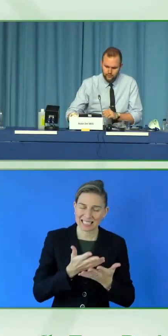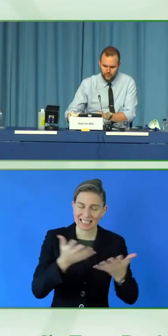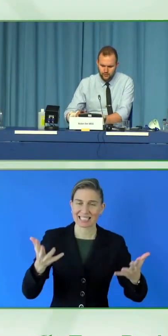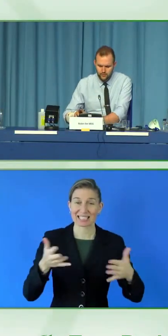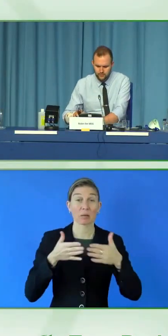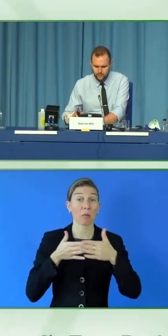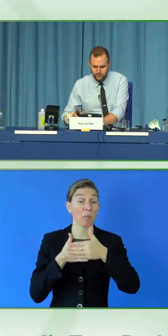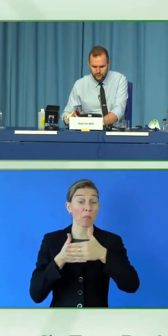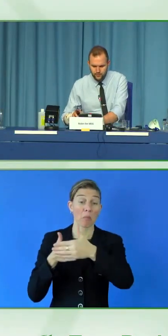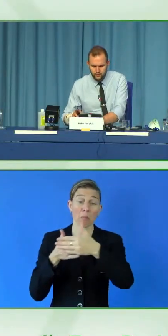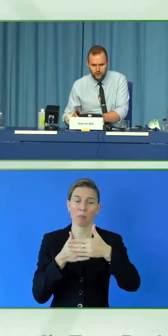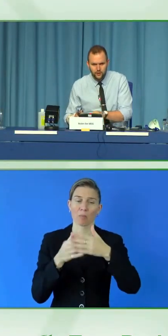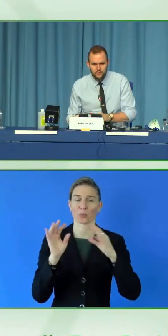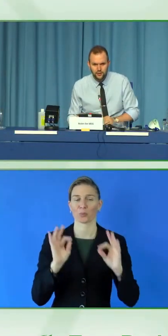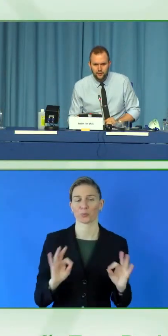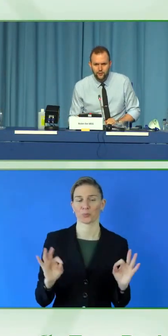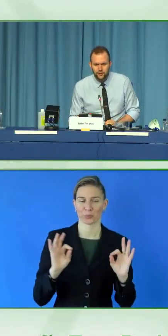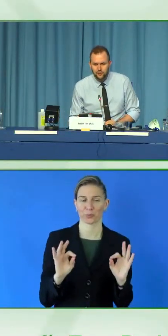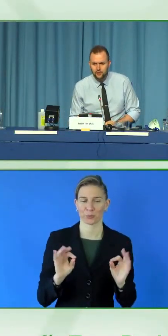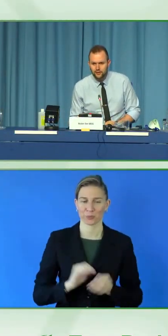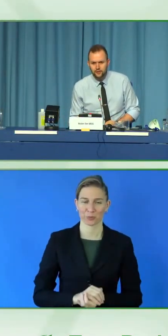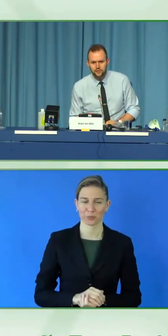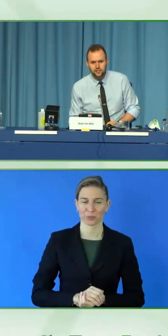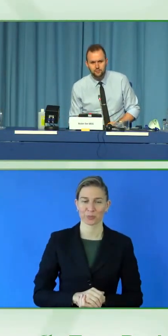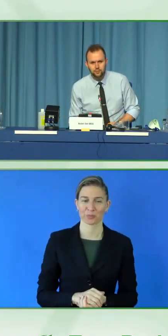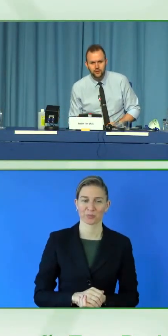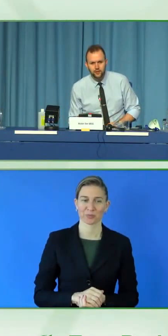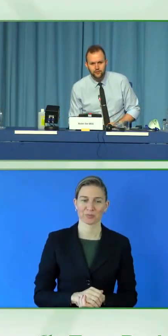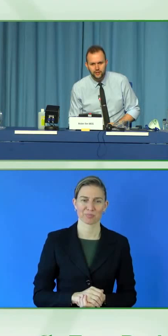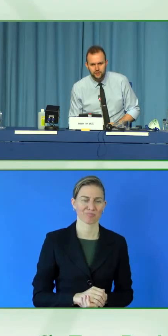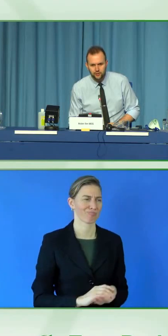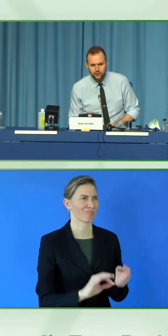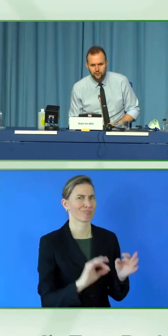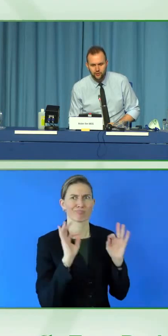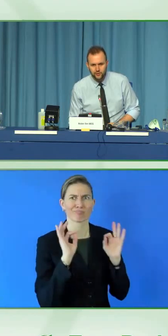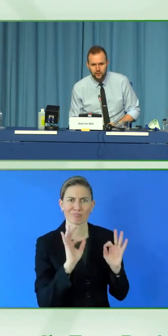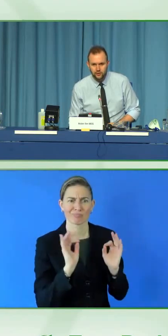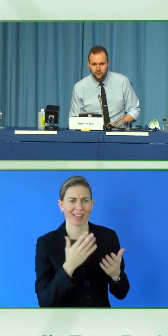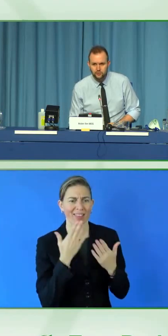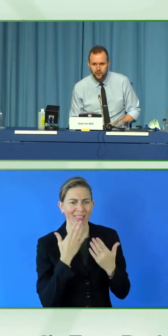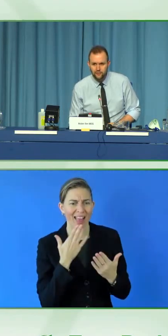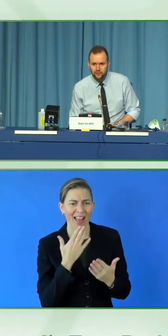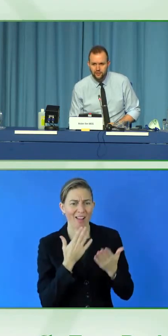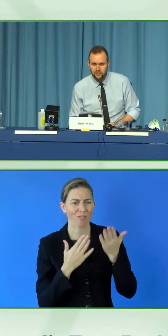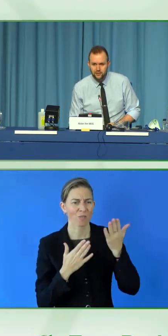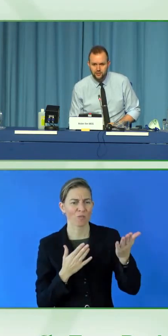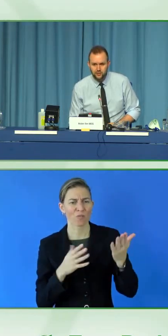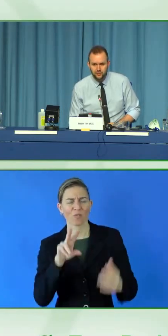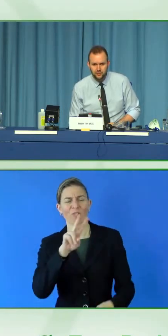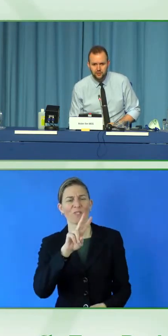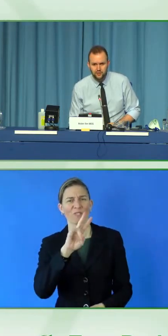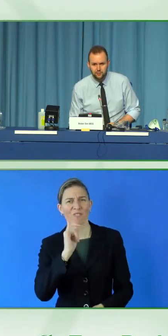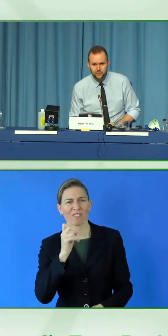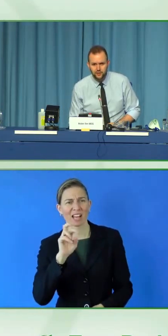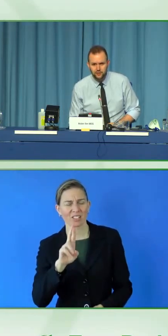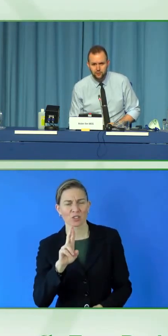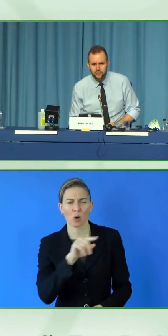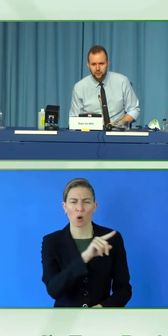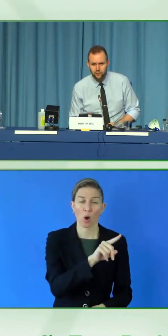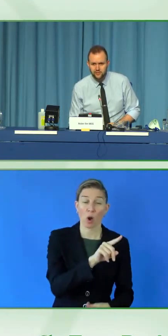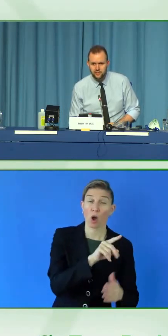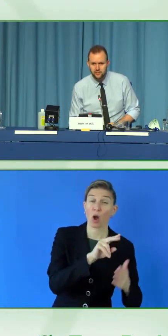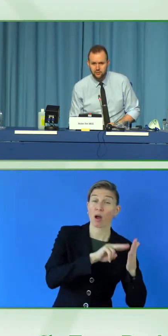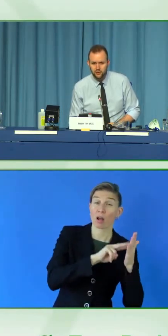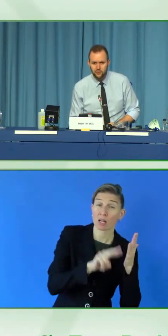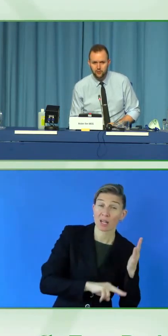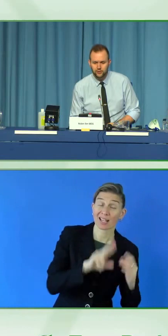All right. Thank you for your thought leadership, Victor, from drafting the convention of the UNCRPD to